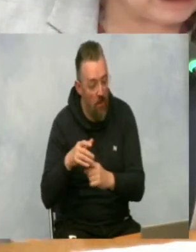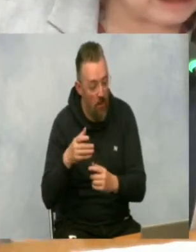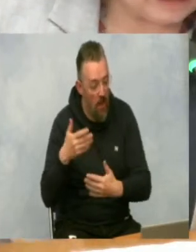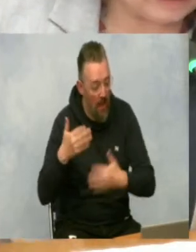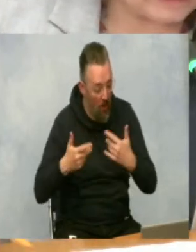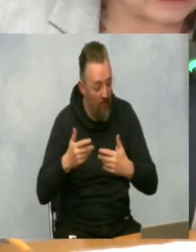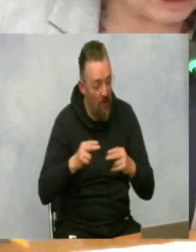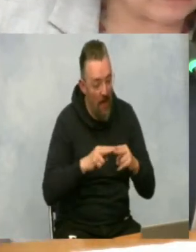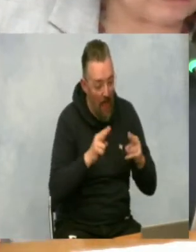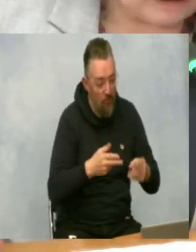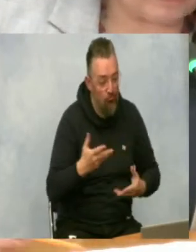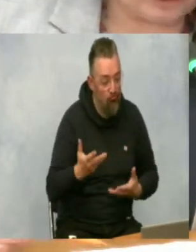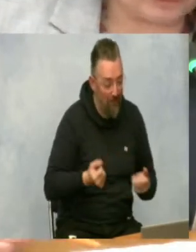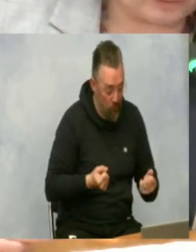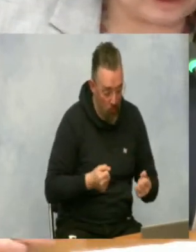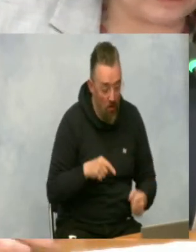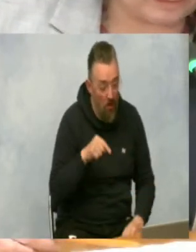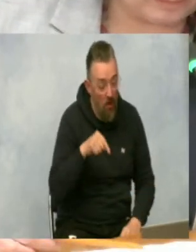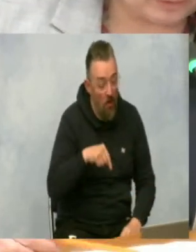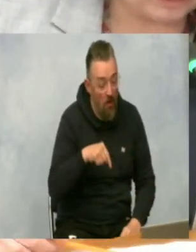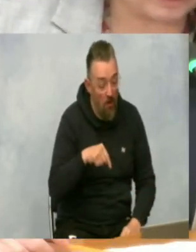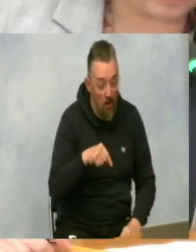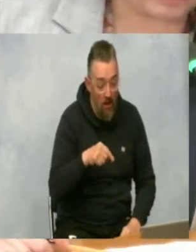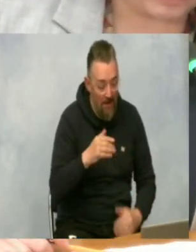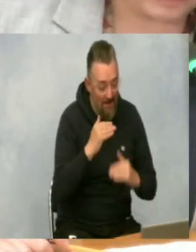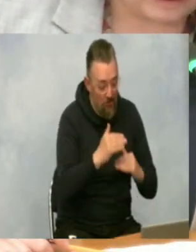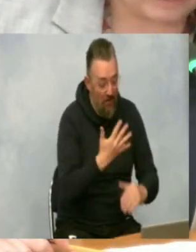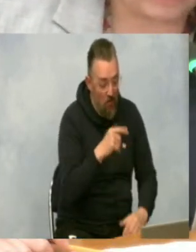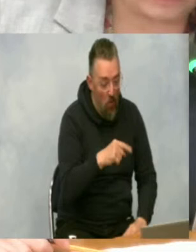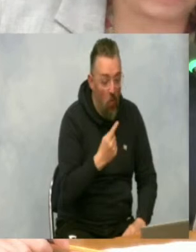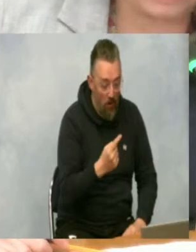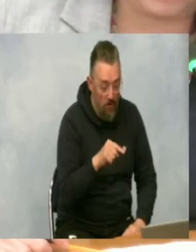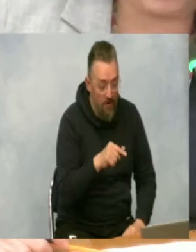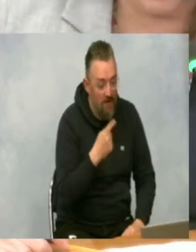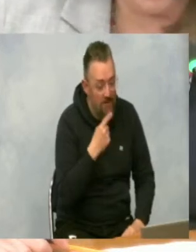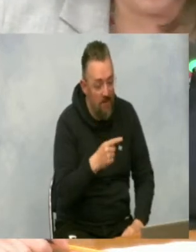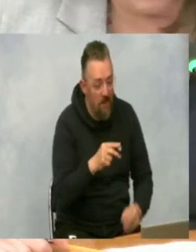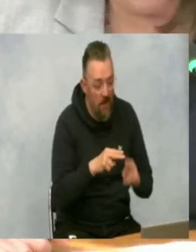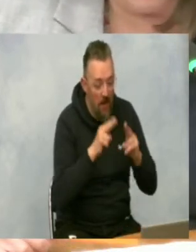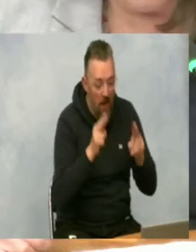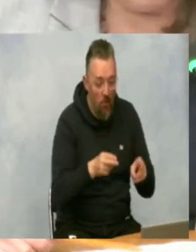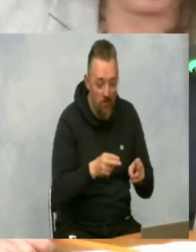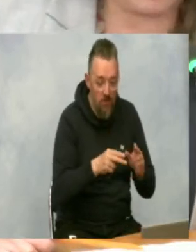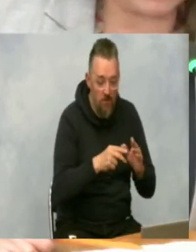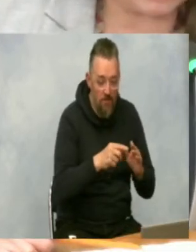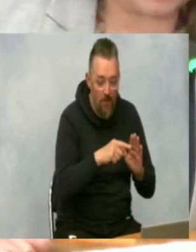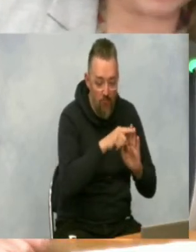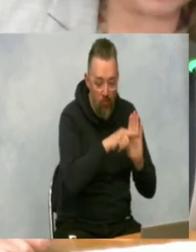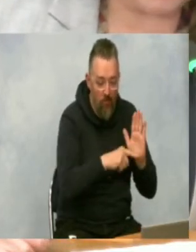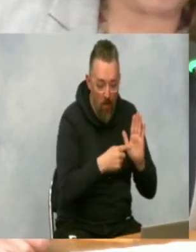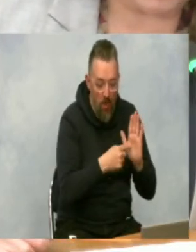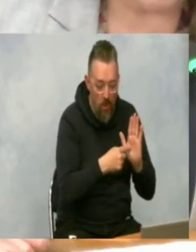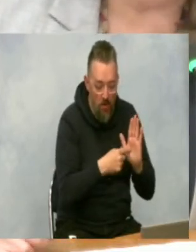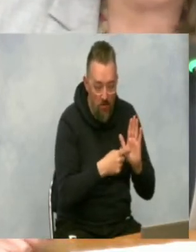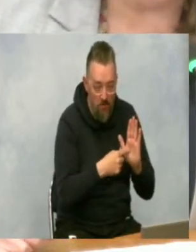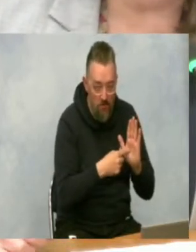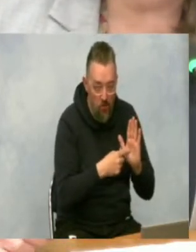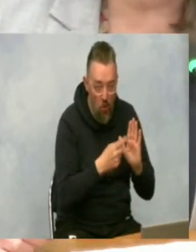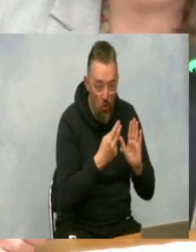side. At section 5.1 of the report, we note that the housing capital programme for